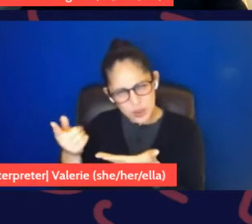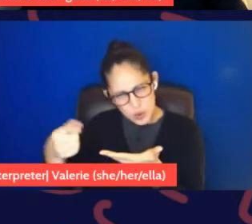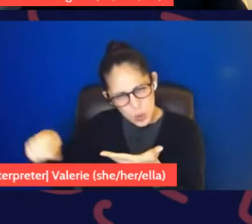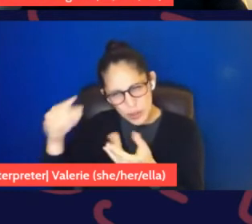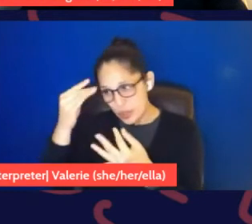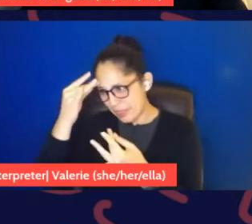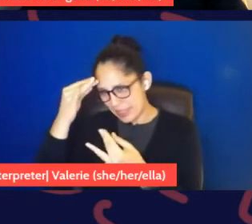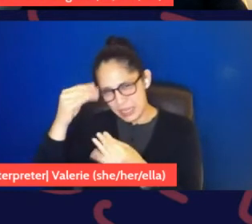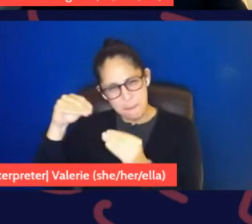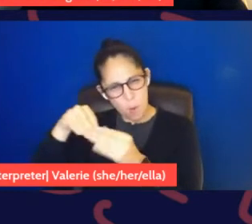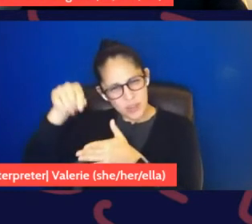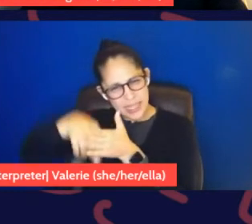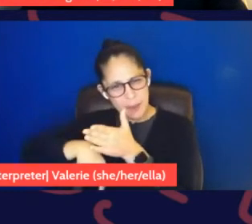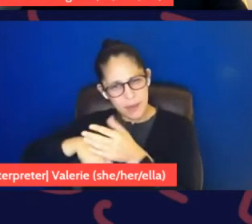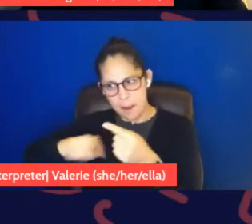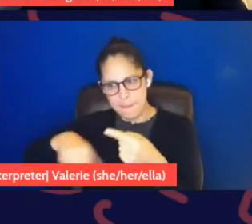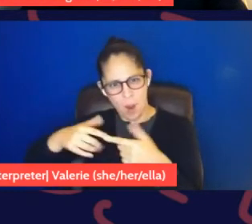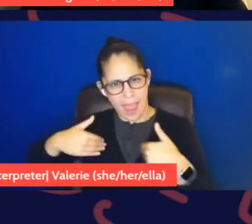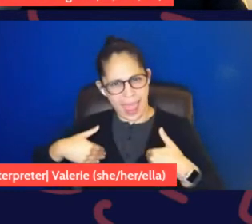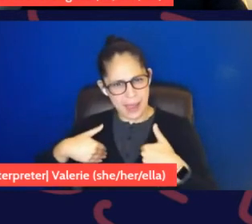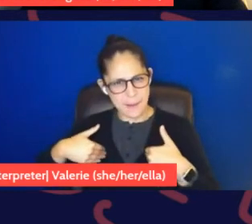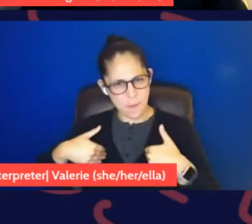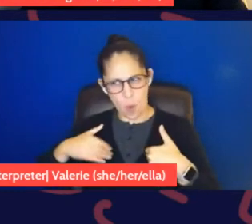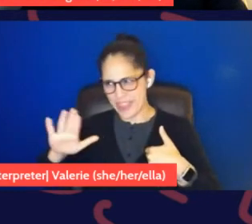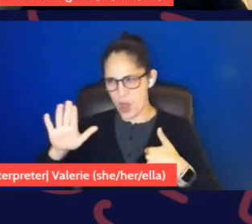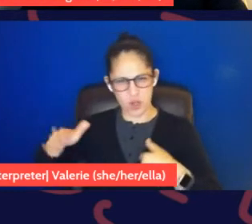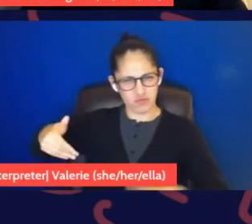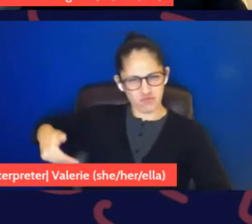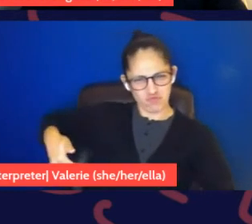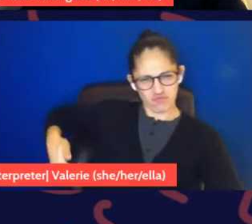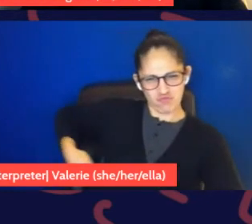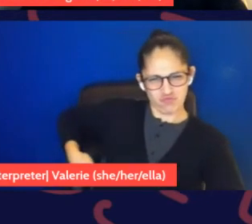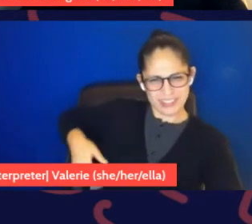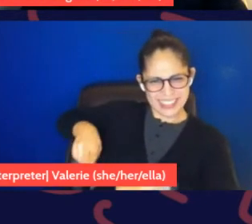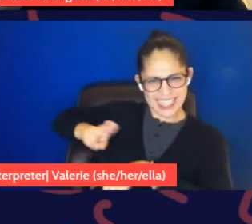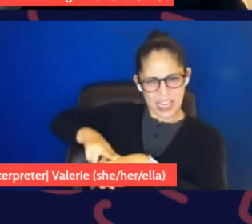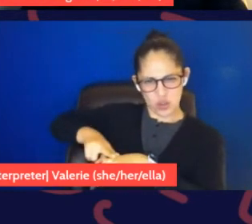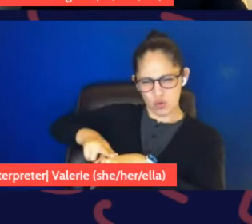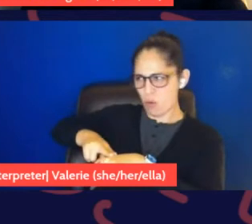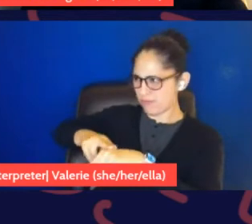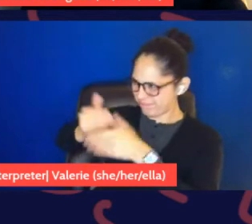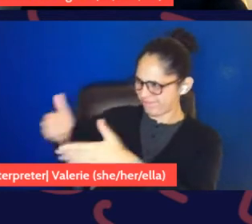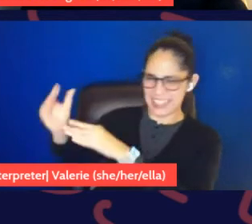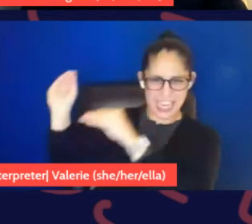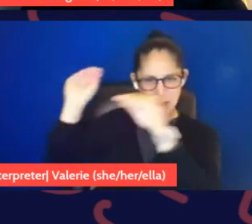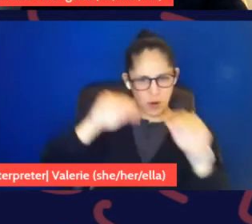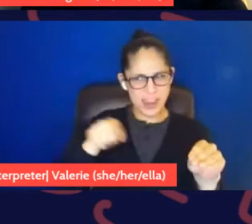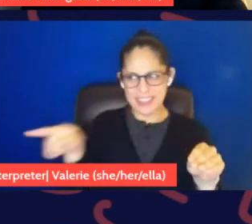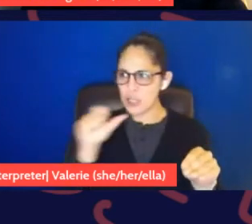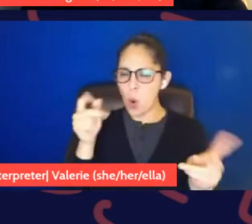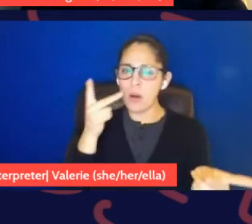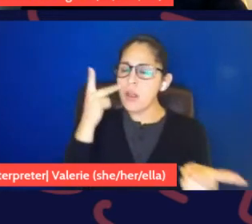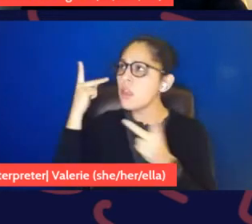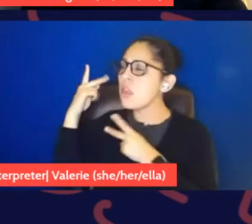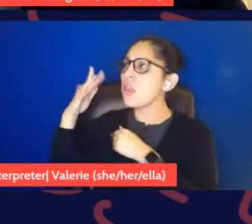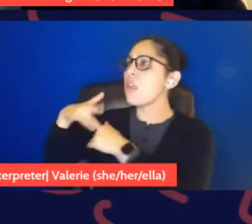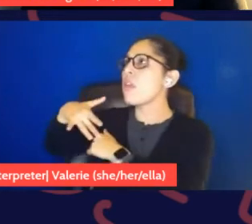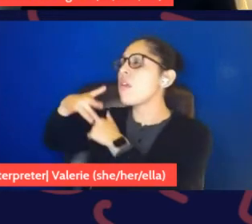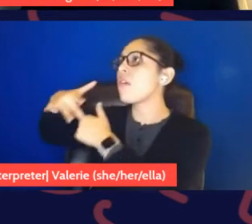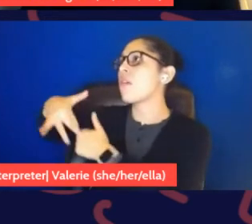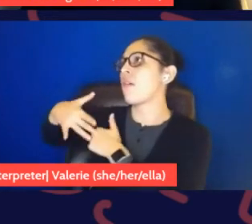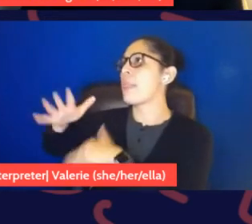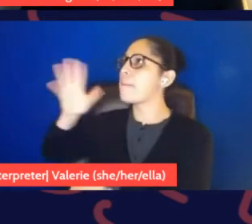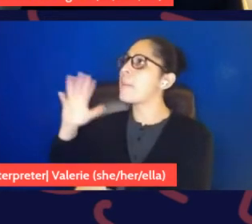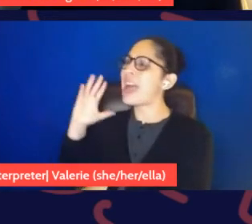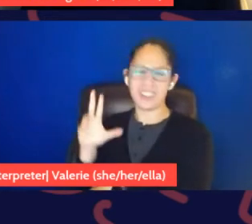naturally the animals immigrate, and they don't look back. They just go there, and you know, and they keep moving around the world. Like,